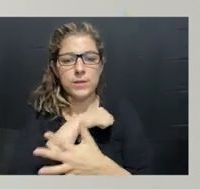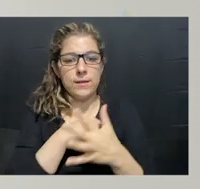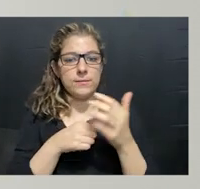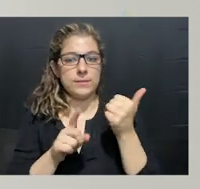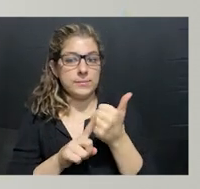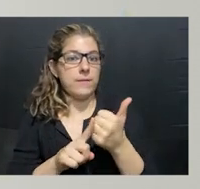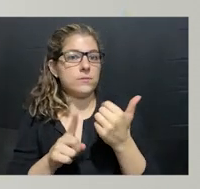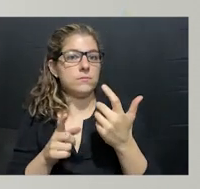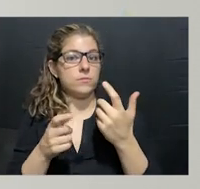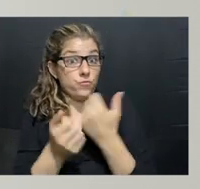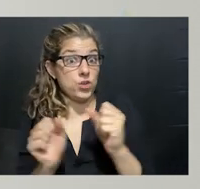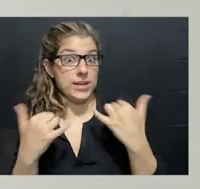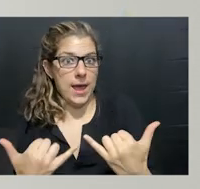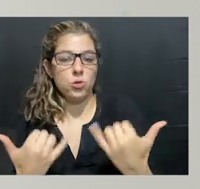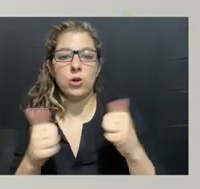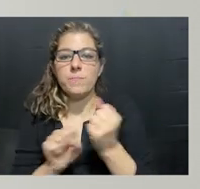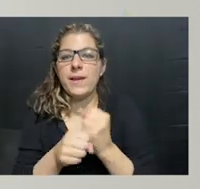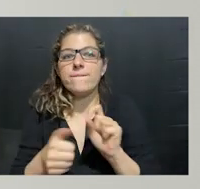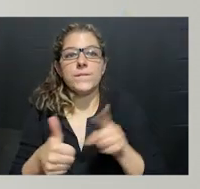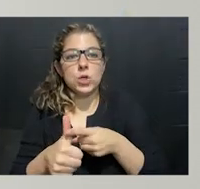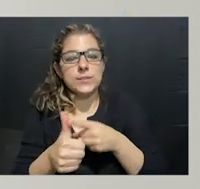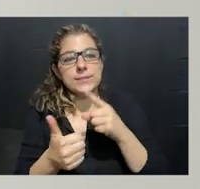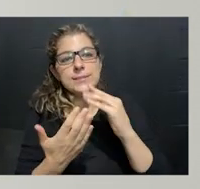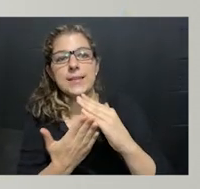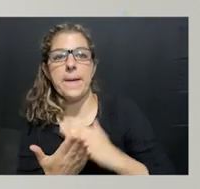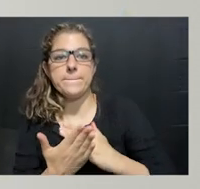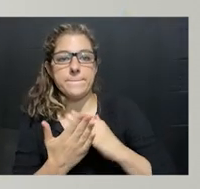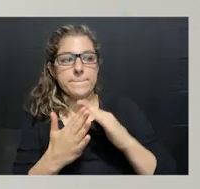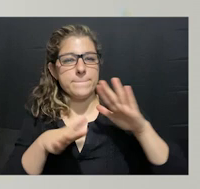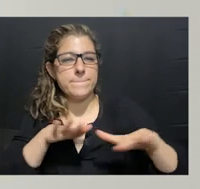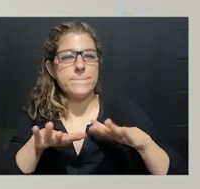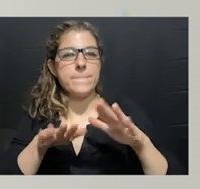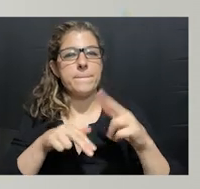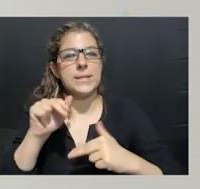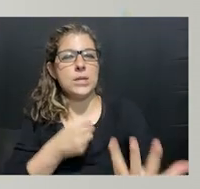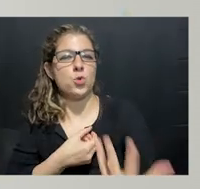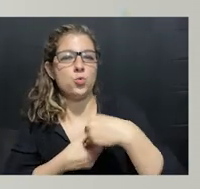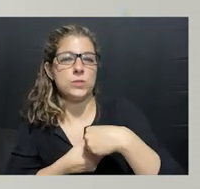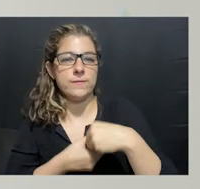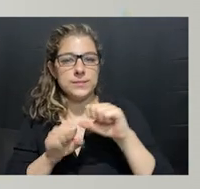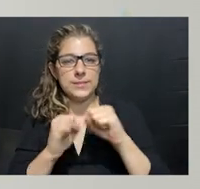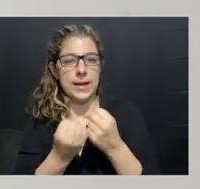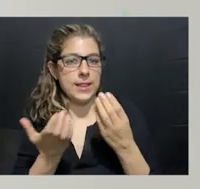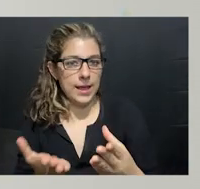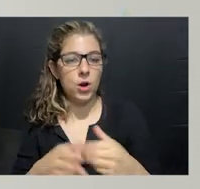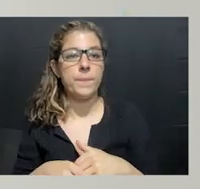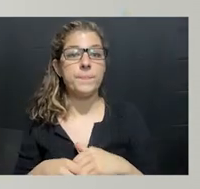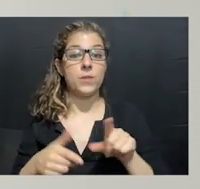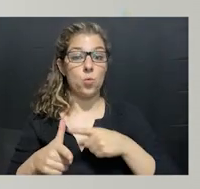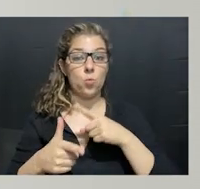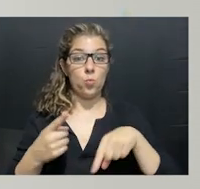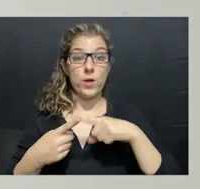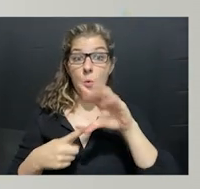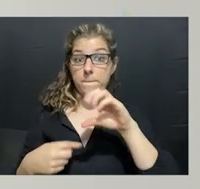unbanned and were trying to make their first steady steps towards building an inclusive society there. And then when